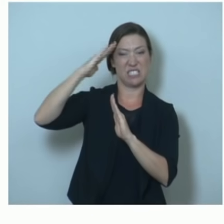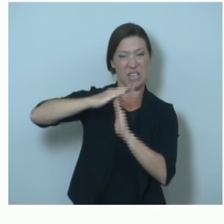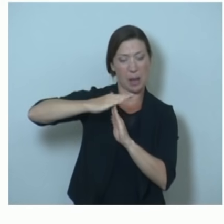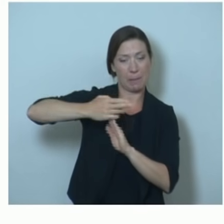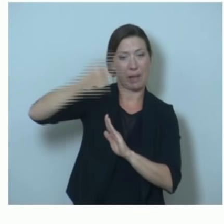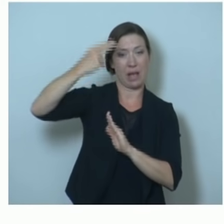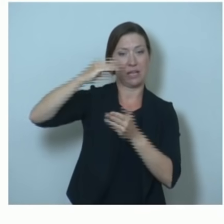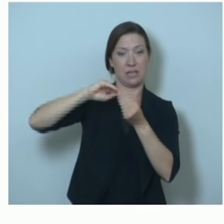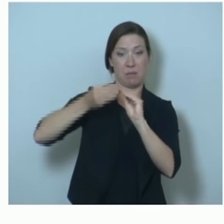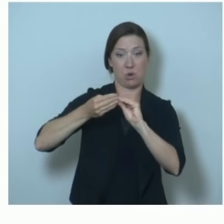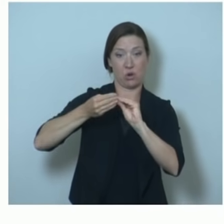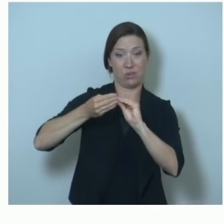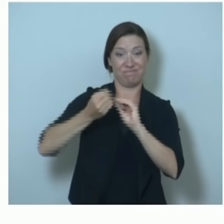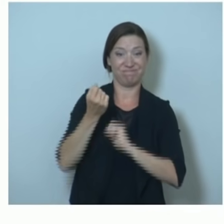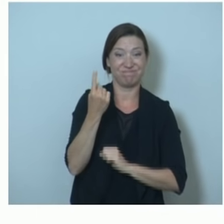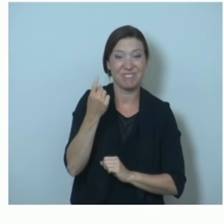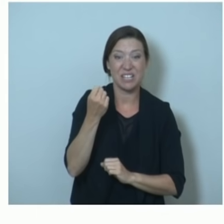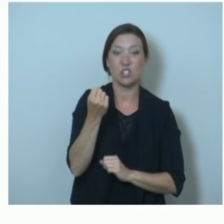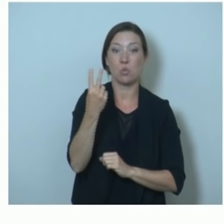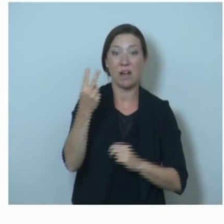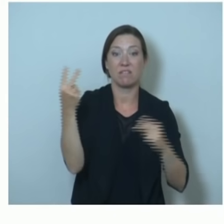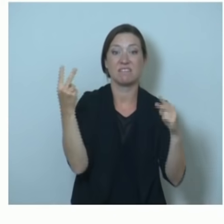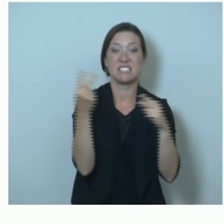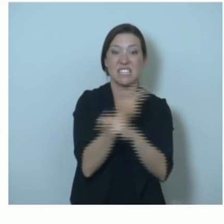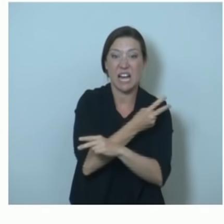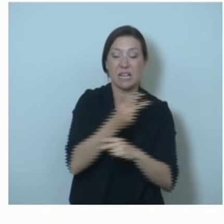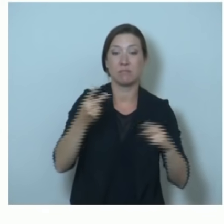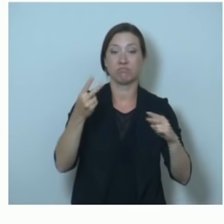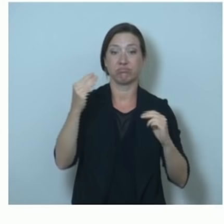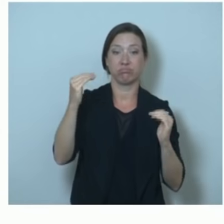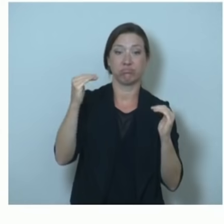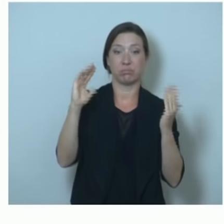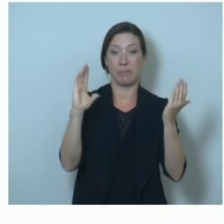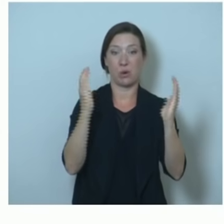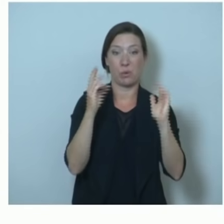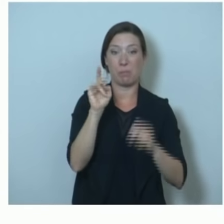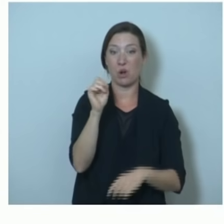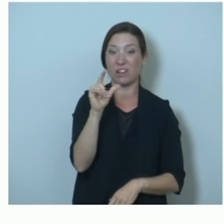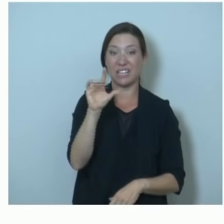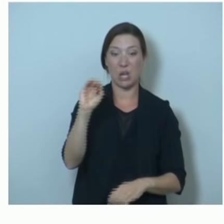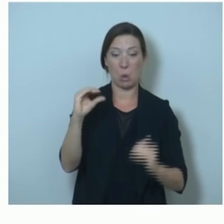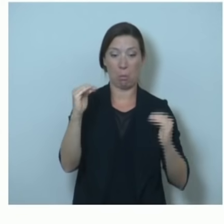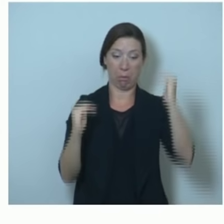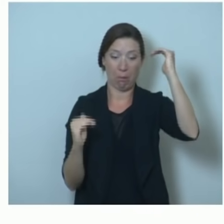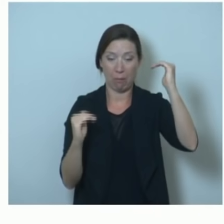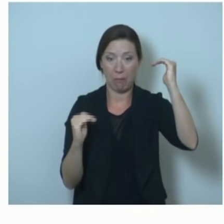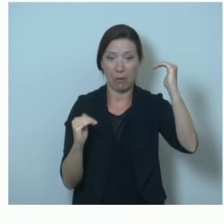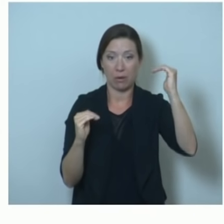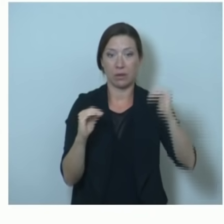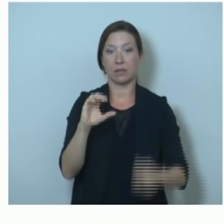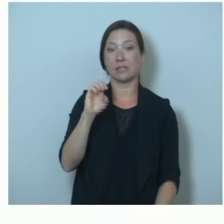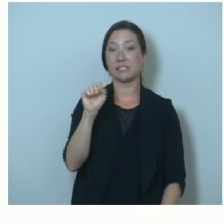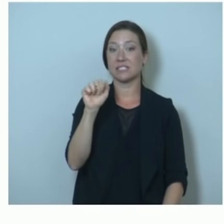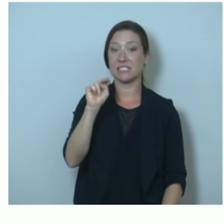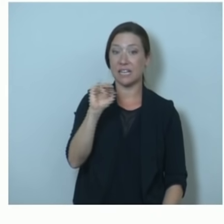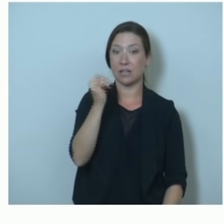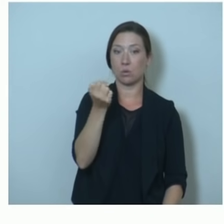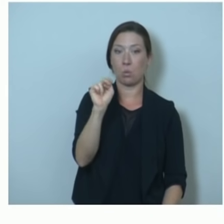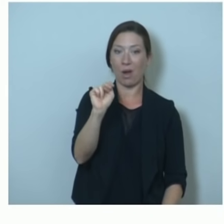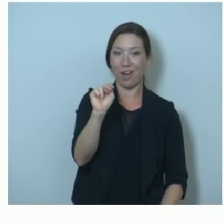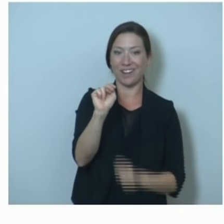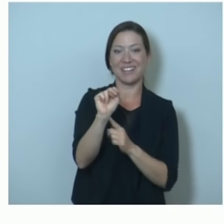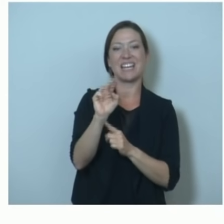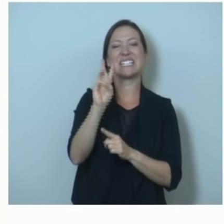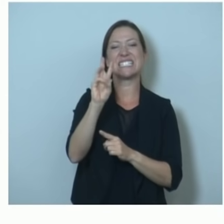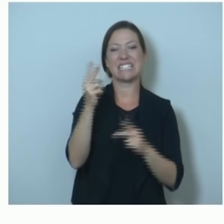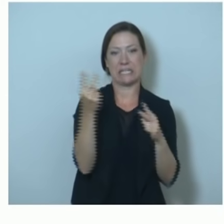infection is 12 times higher than in Bernalillo County. In San Juan County, it's 6 times higher. So we continue to see a